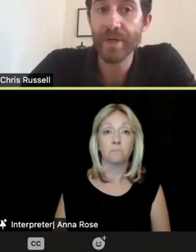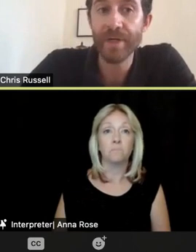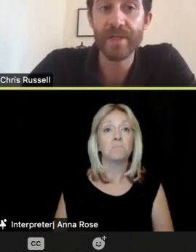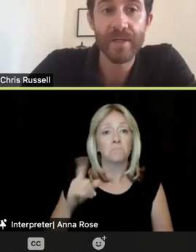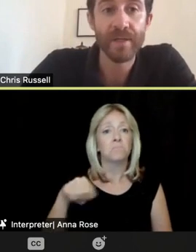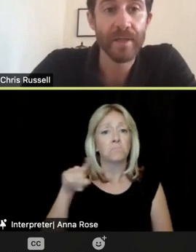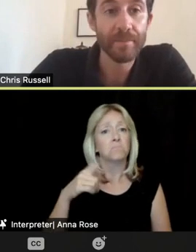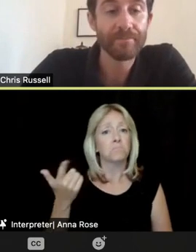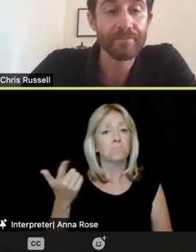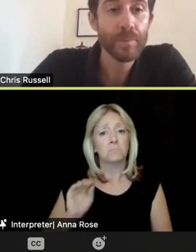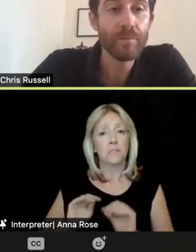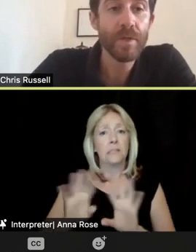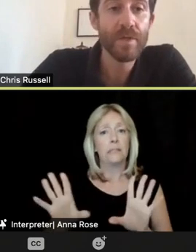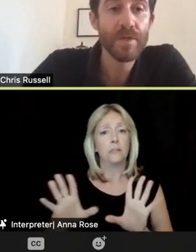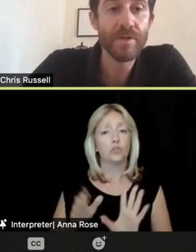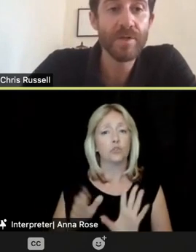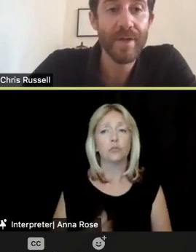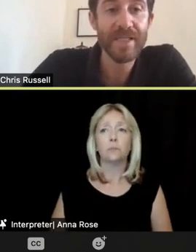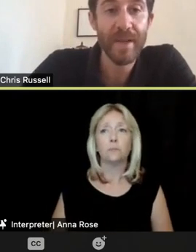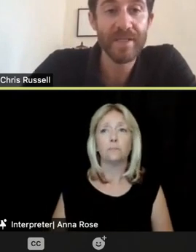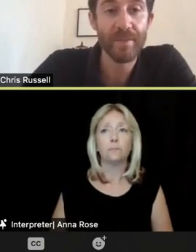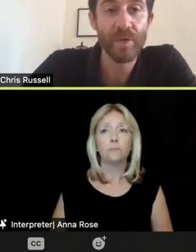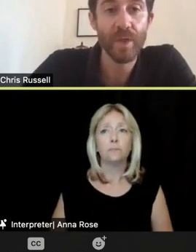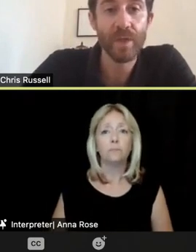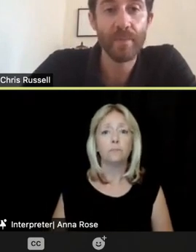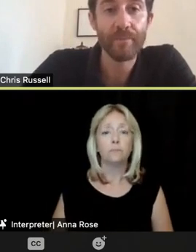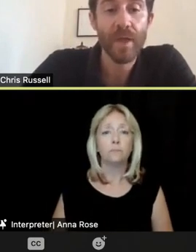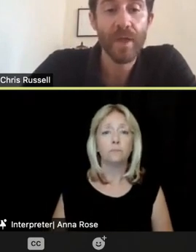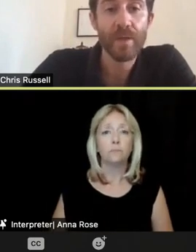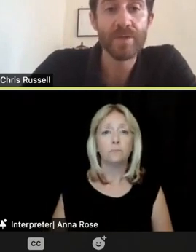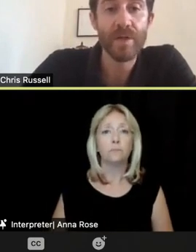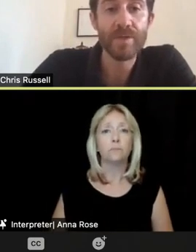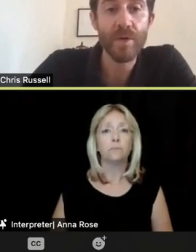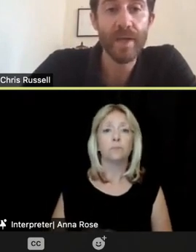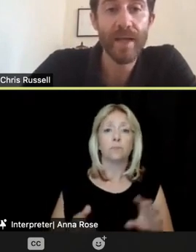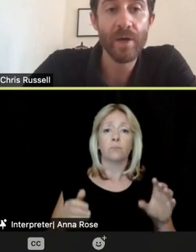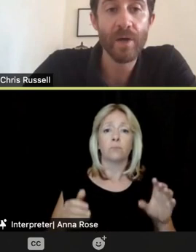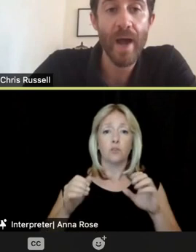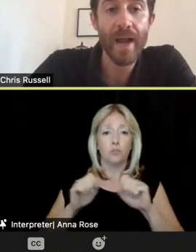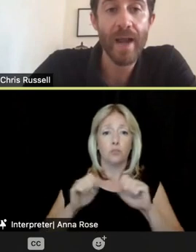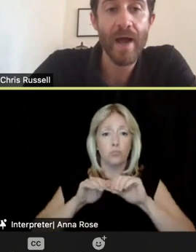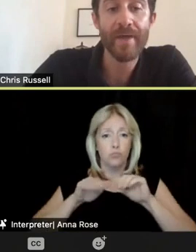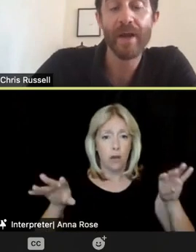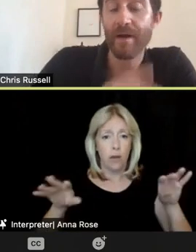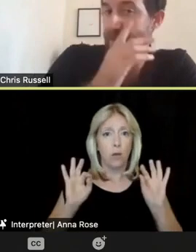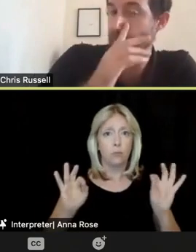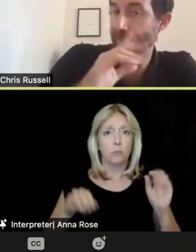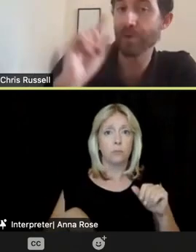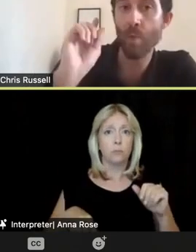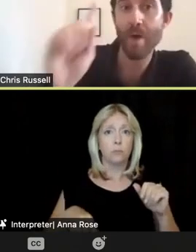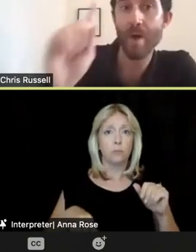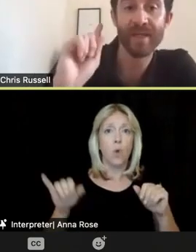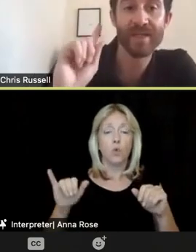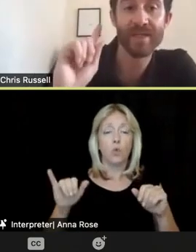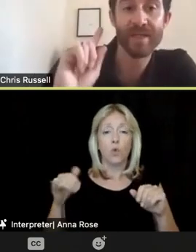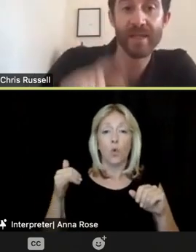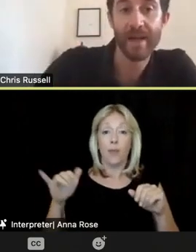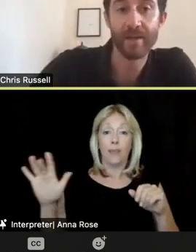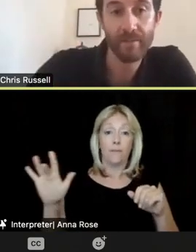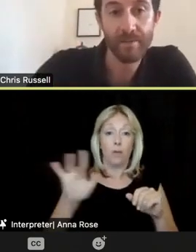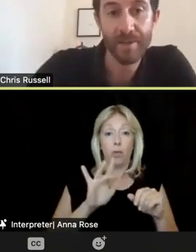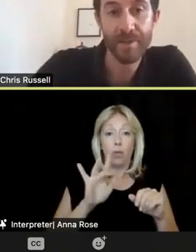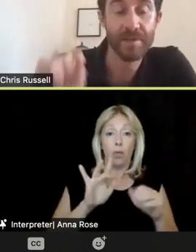out pretty decently. There's also nice spacing between them. There's also a yellow icon that hovers over the one that